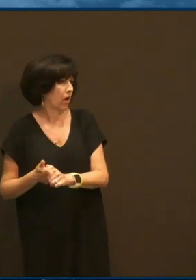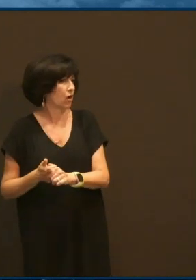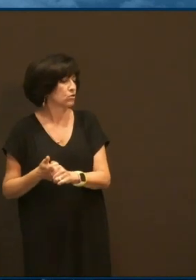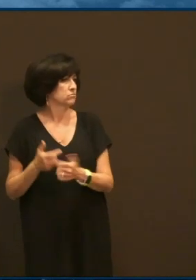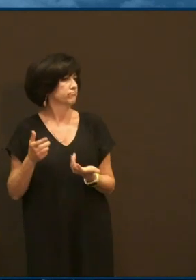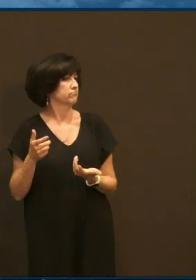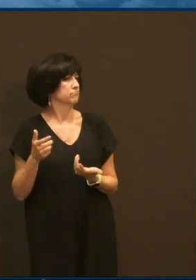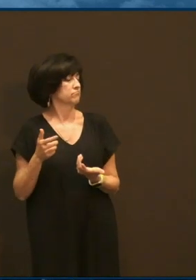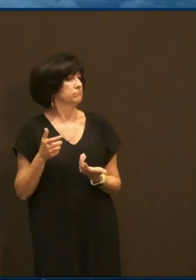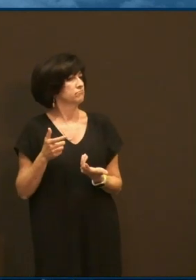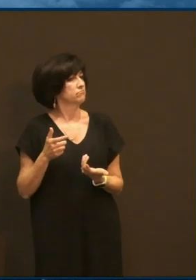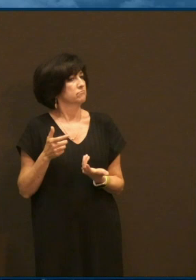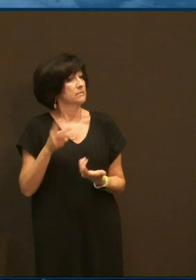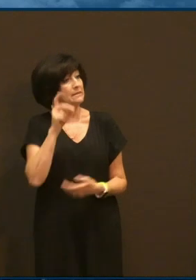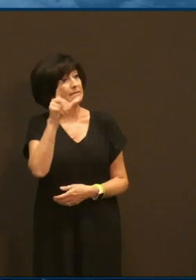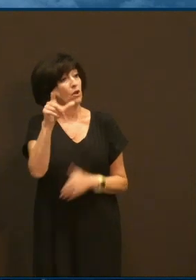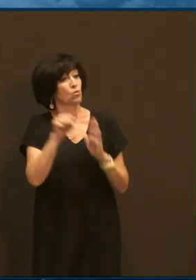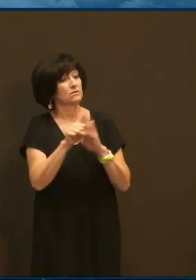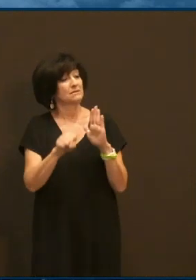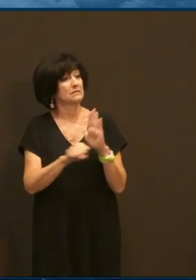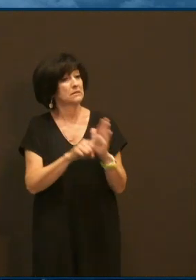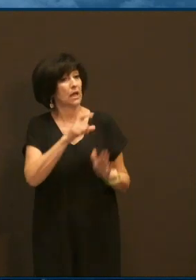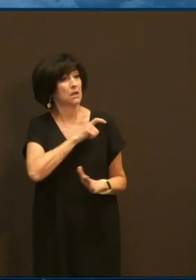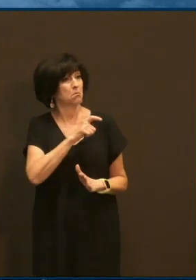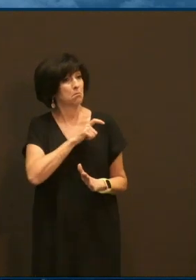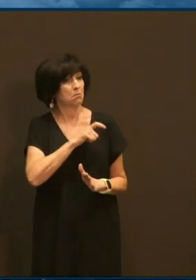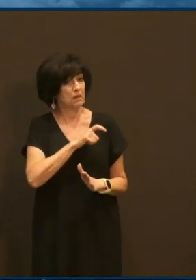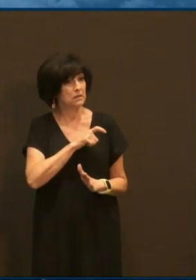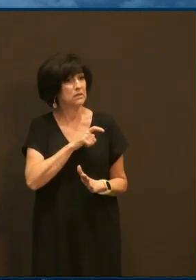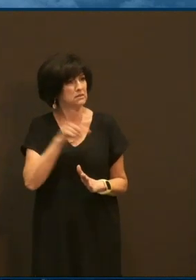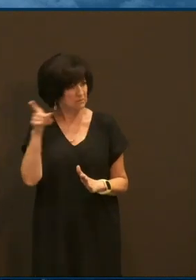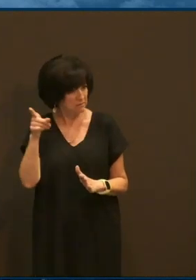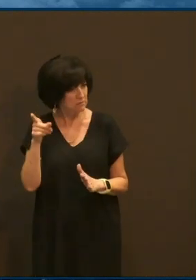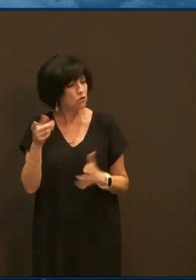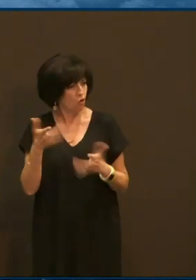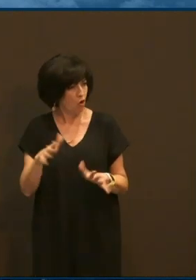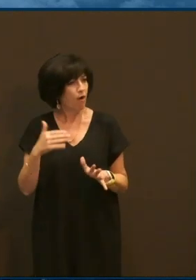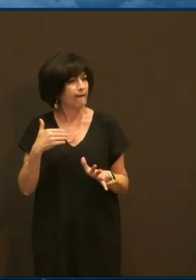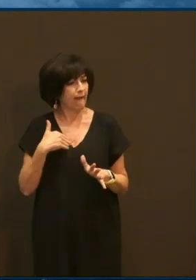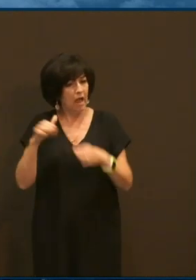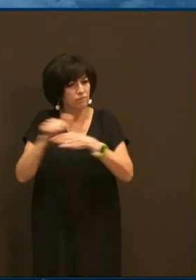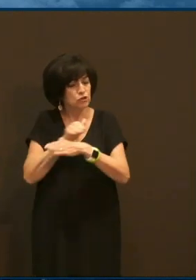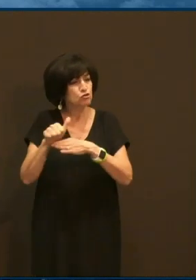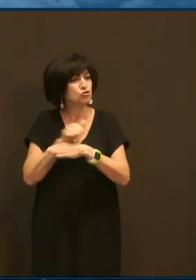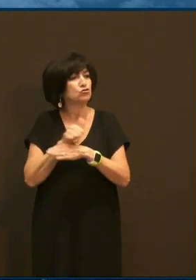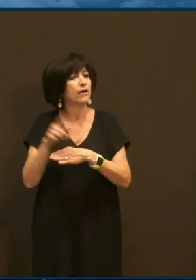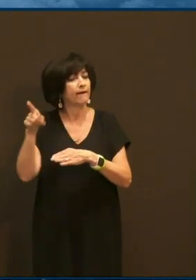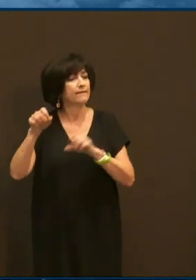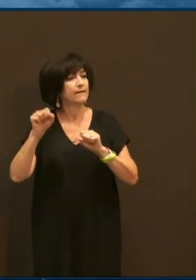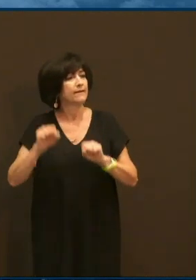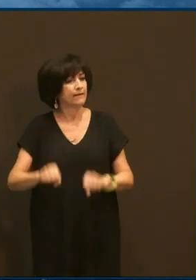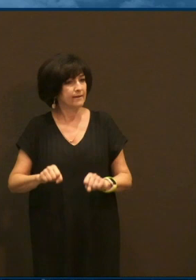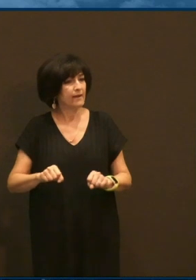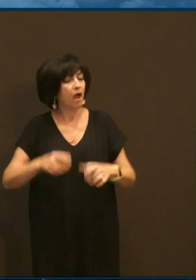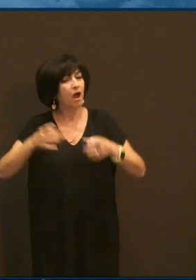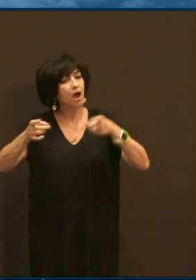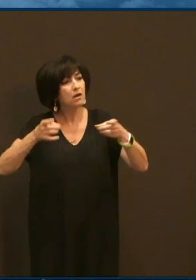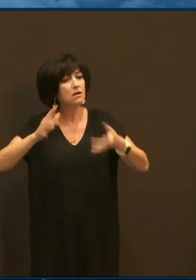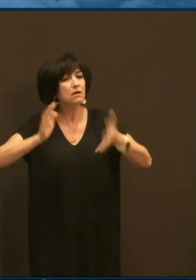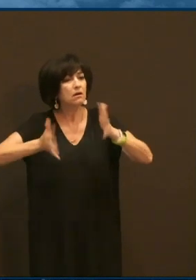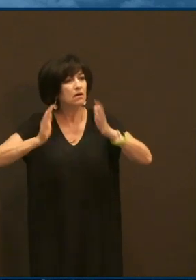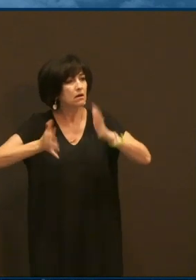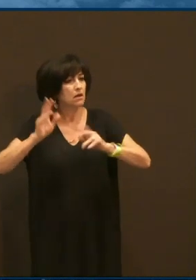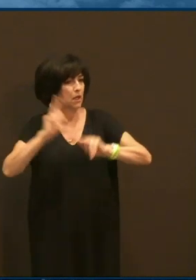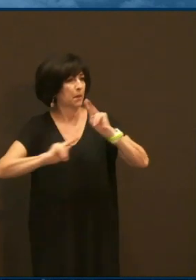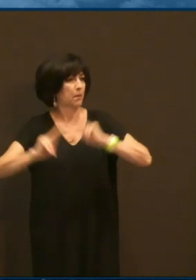officers had de-escalation training. It was something that I asked Secretary Koop and Colonel McQueen when I was